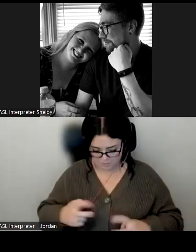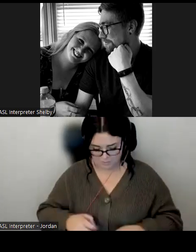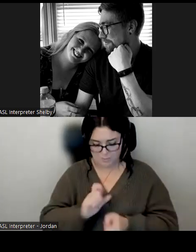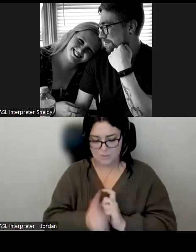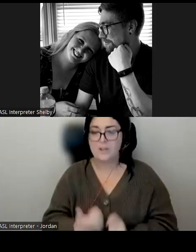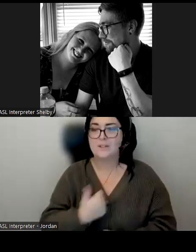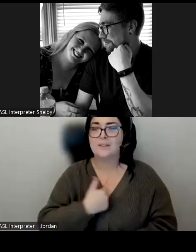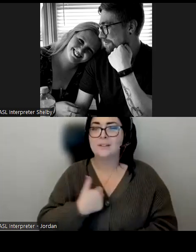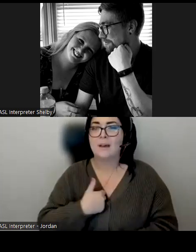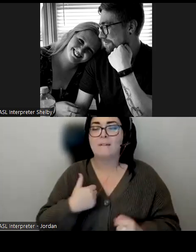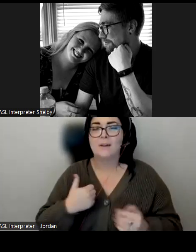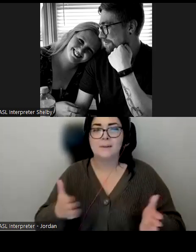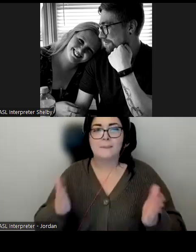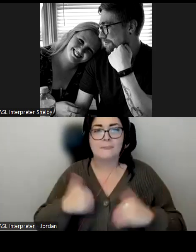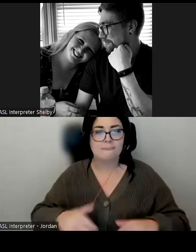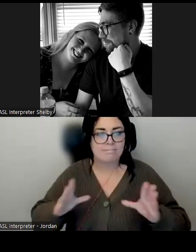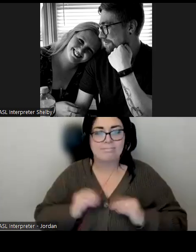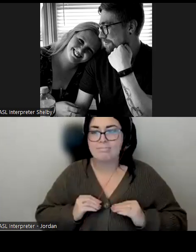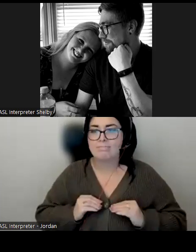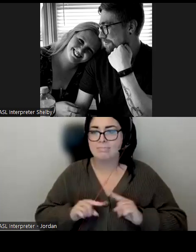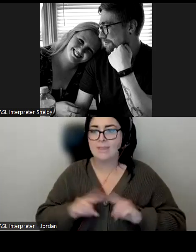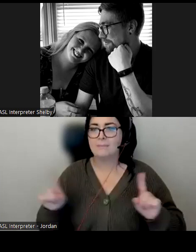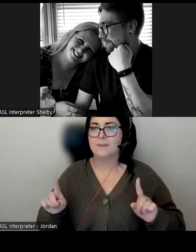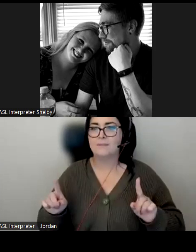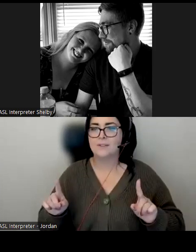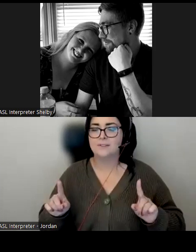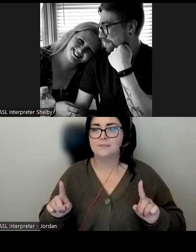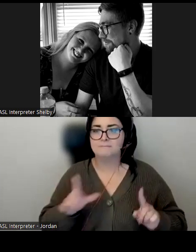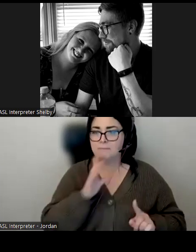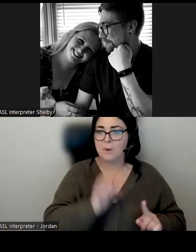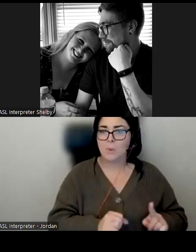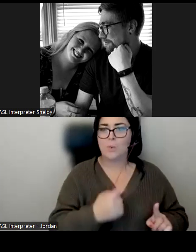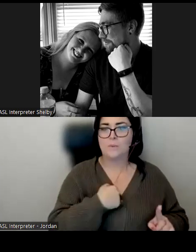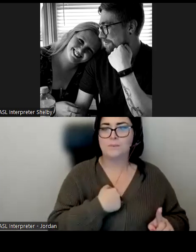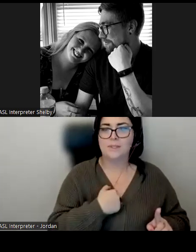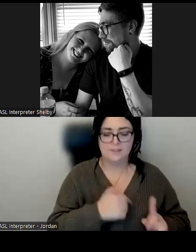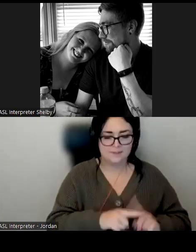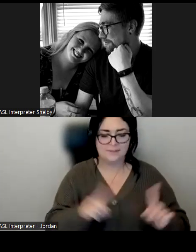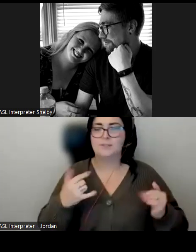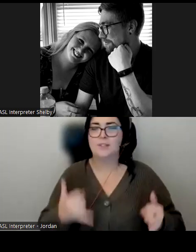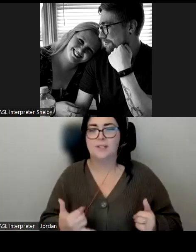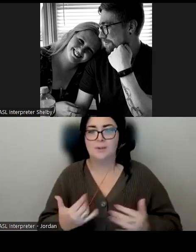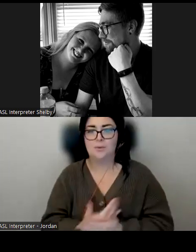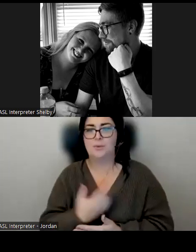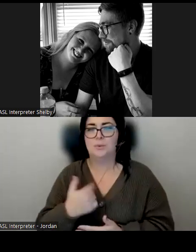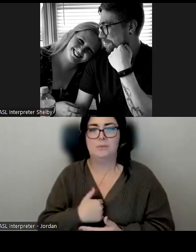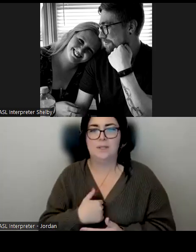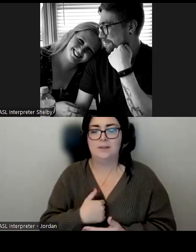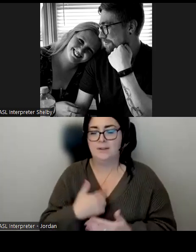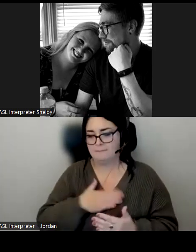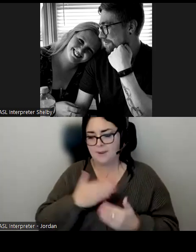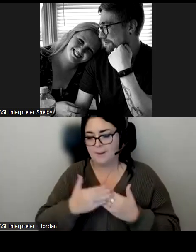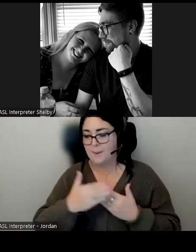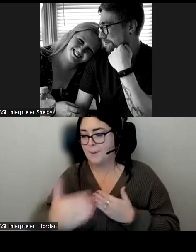involves accepting that you'll be different now, than what you were before. And the life ahead of you is going to be different